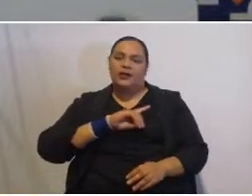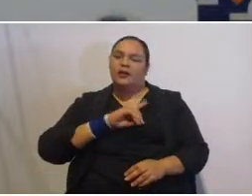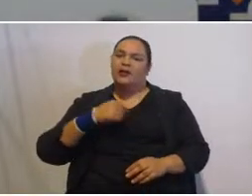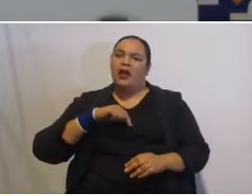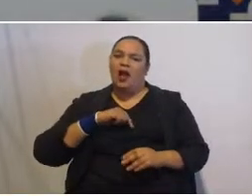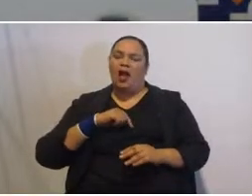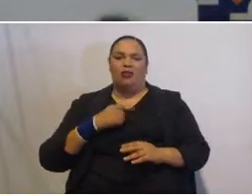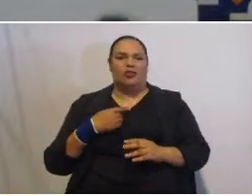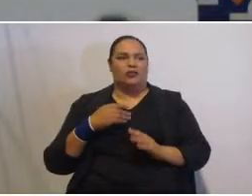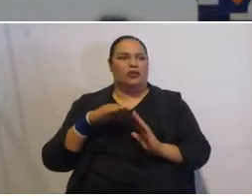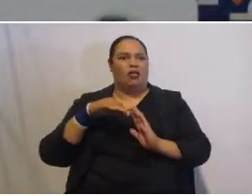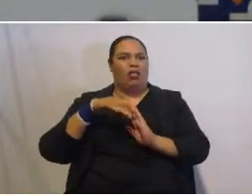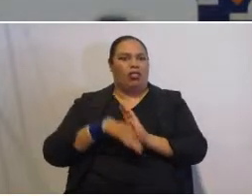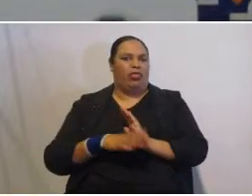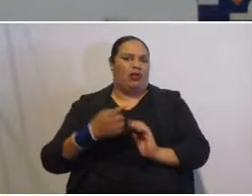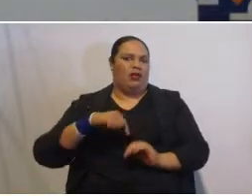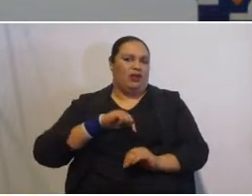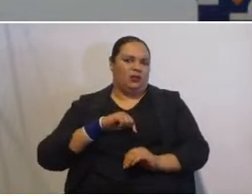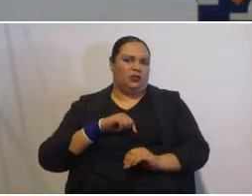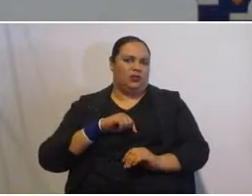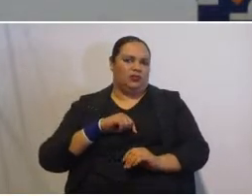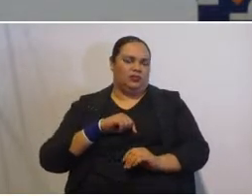community.